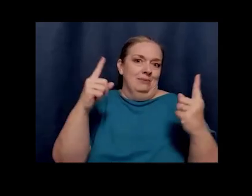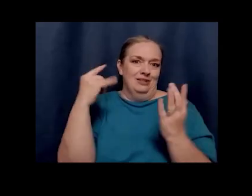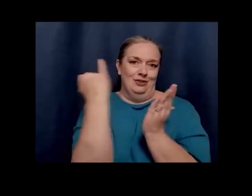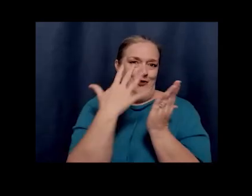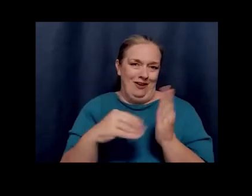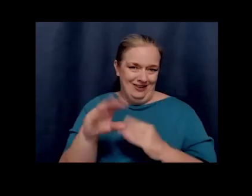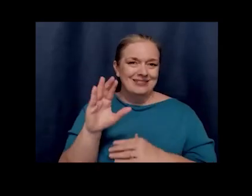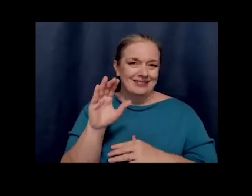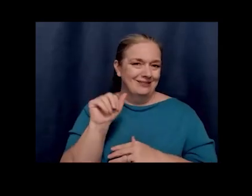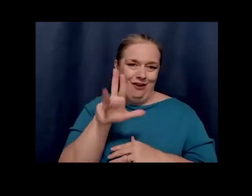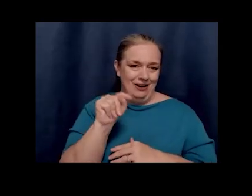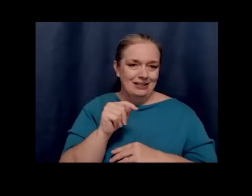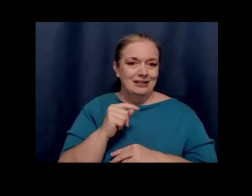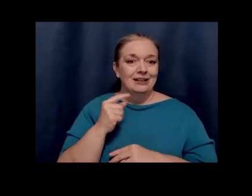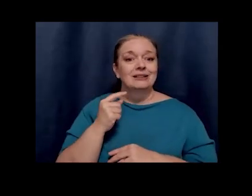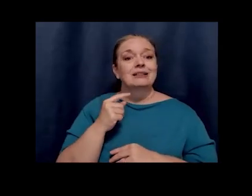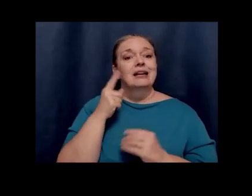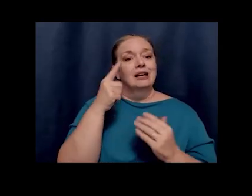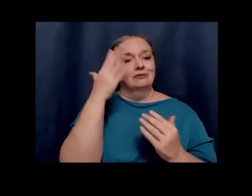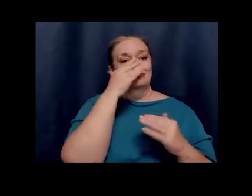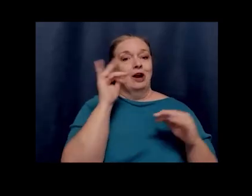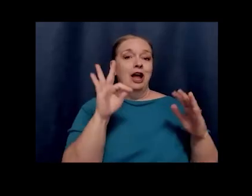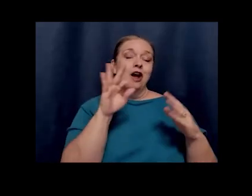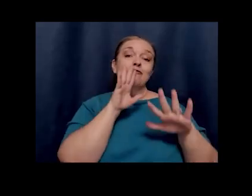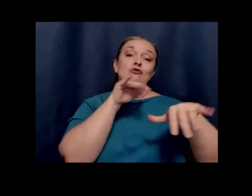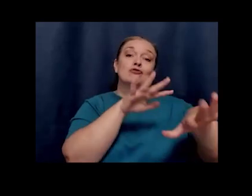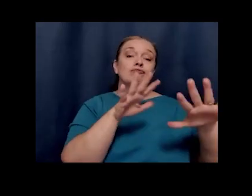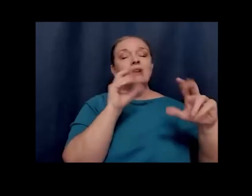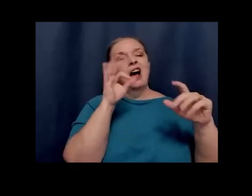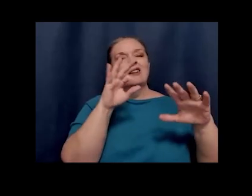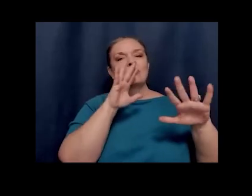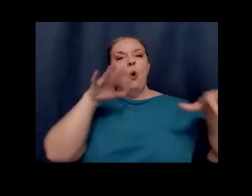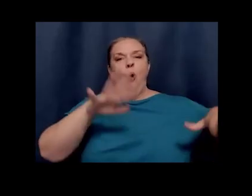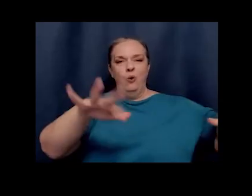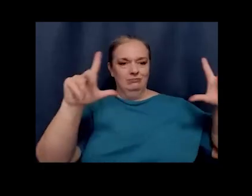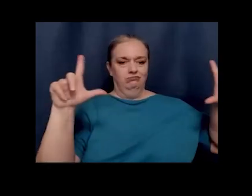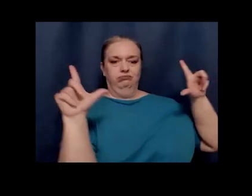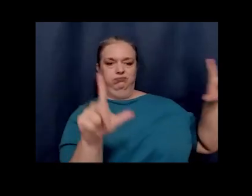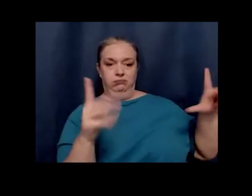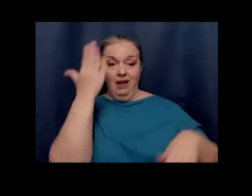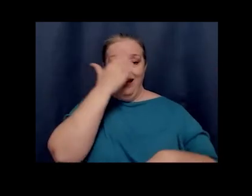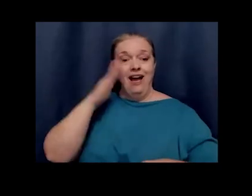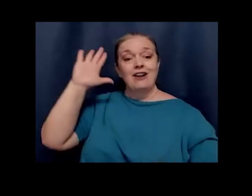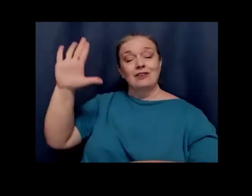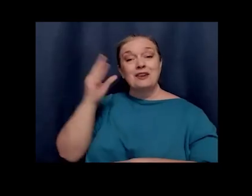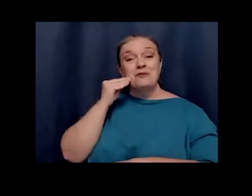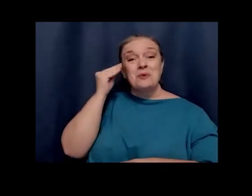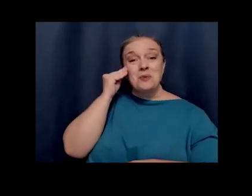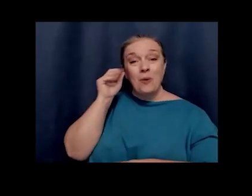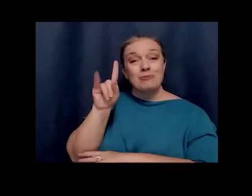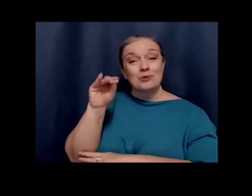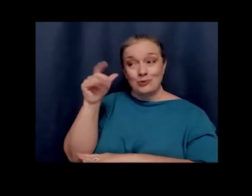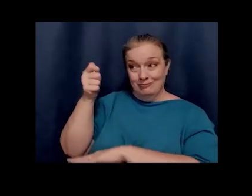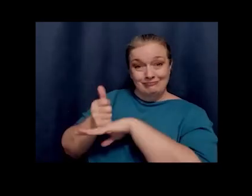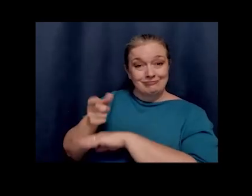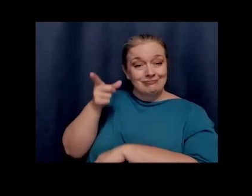of one of his marine works painted at his home and studio in Prouts Neck, Maine. This photograph reinforces